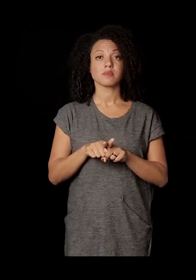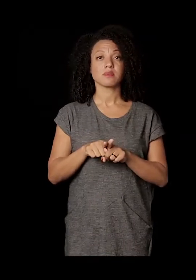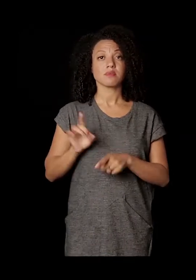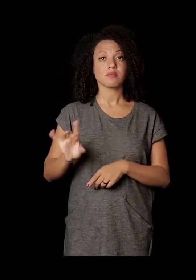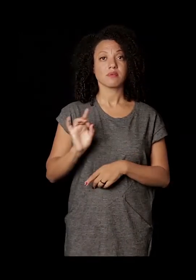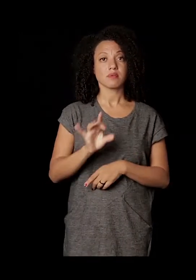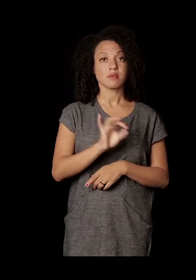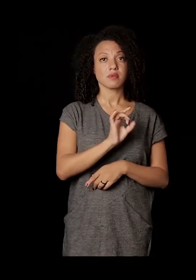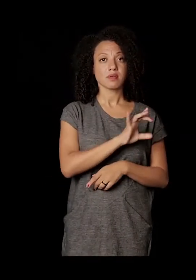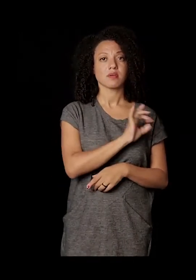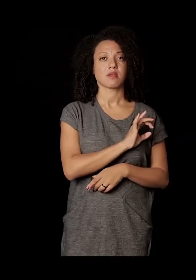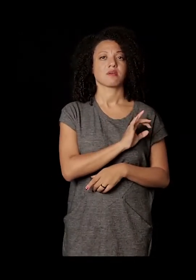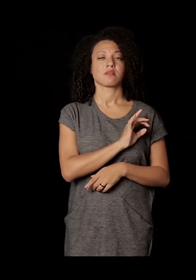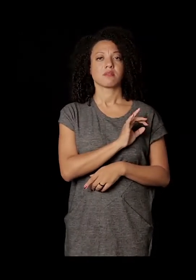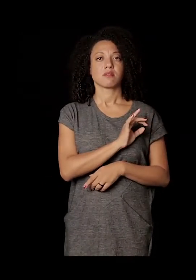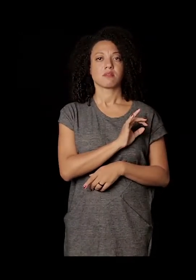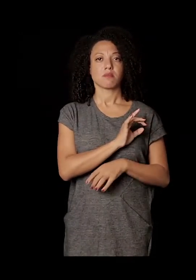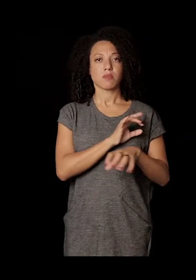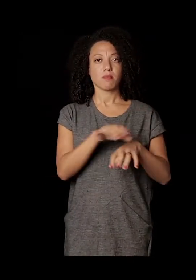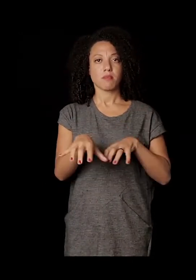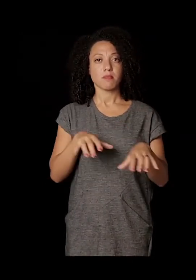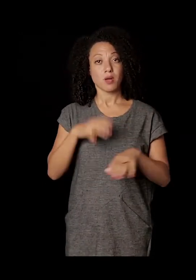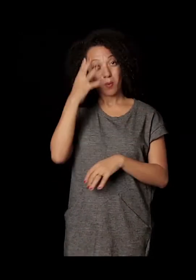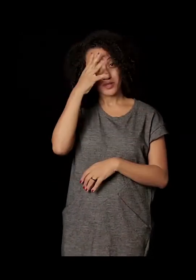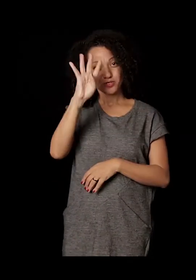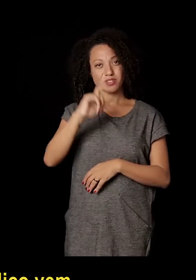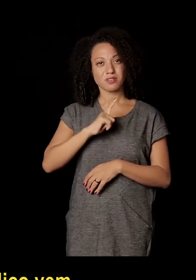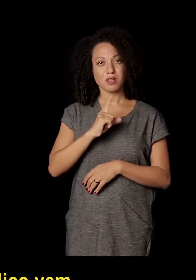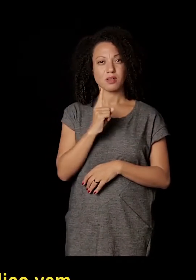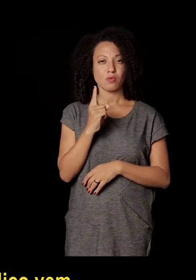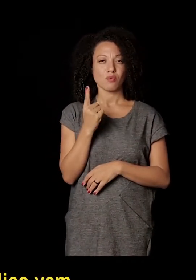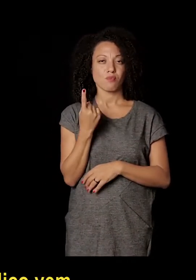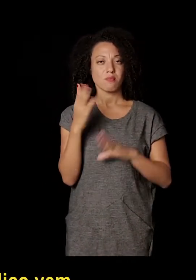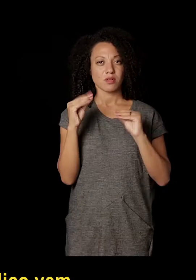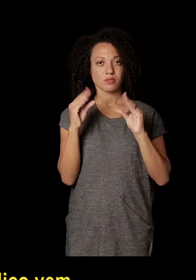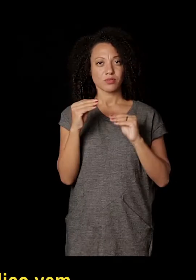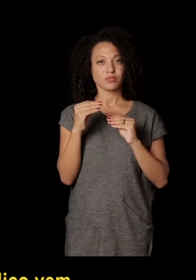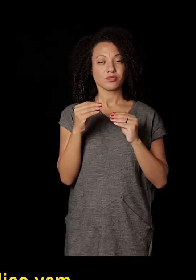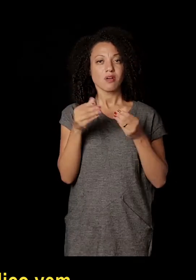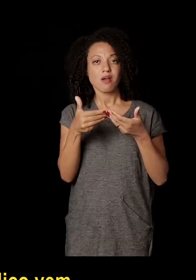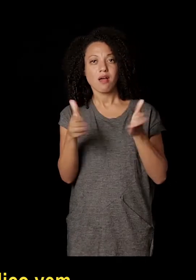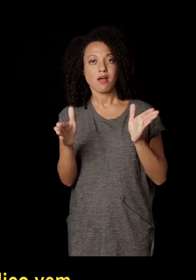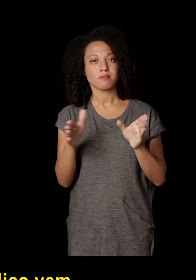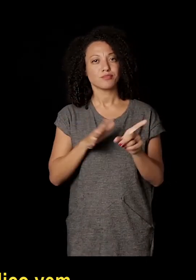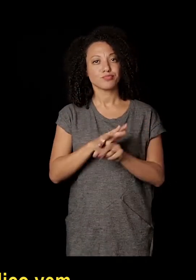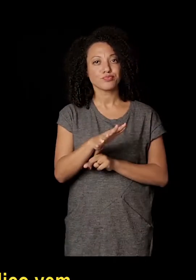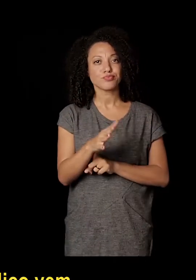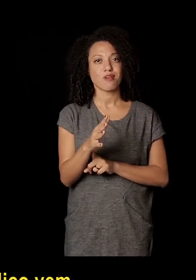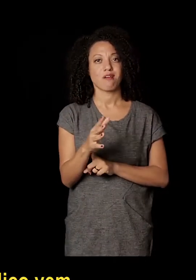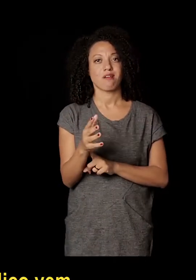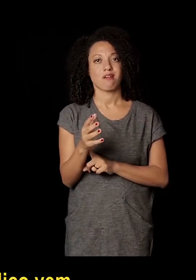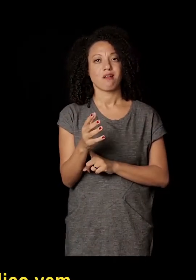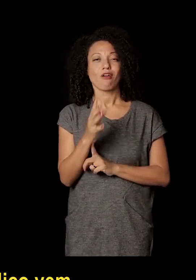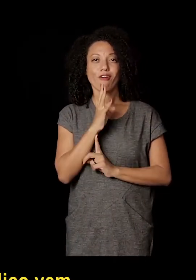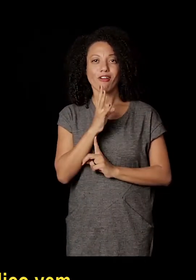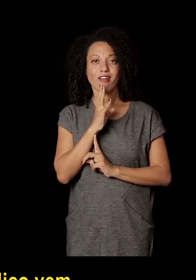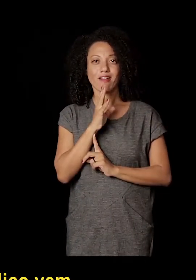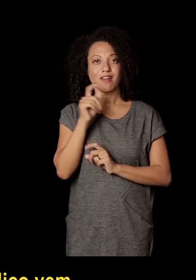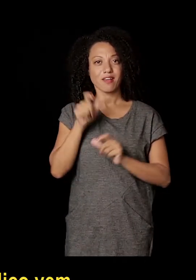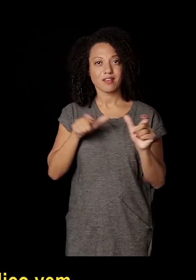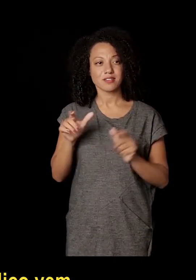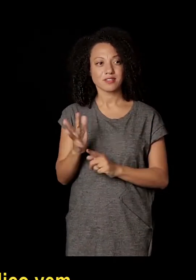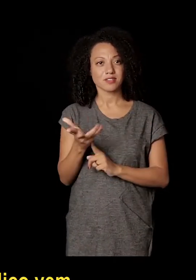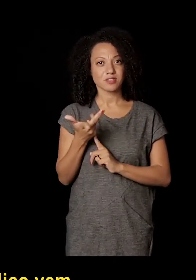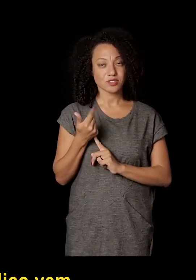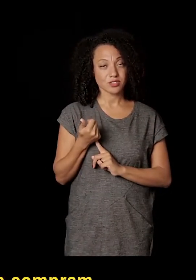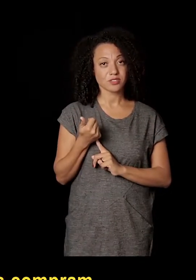addition to that, with each four-day session, we have an evening when the public can come in,